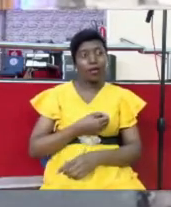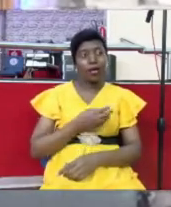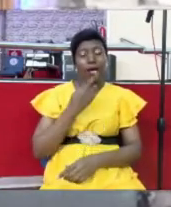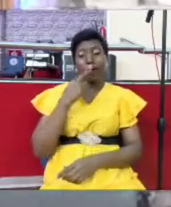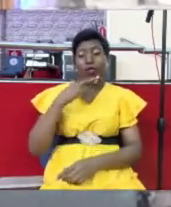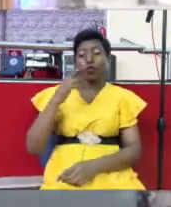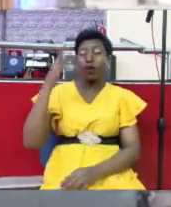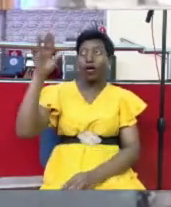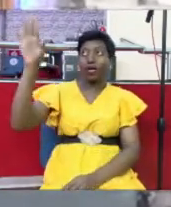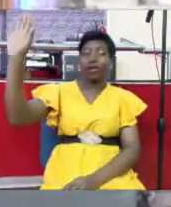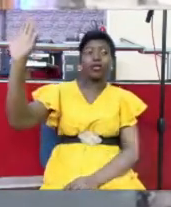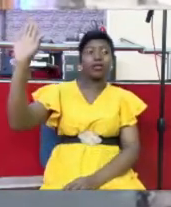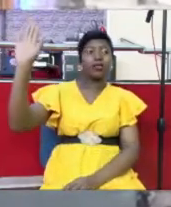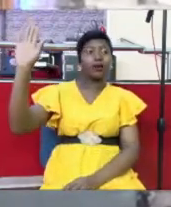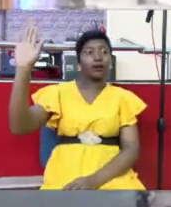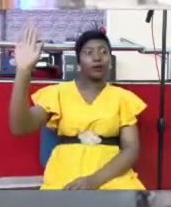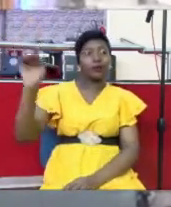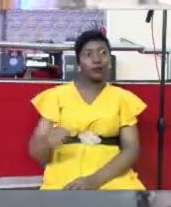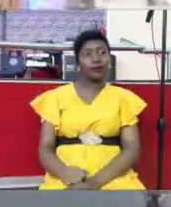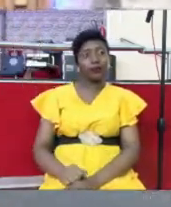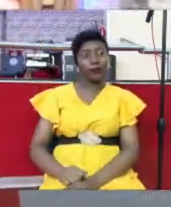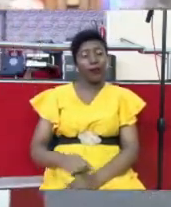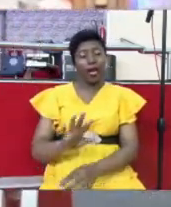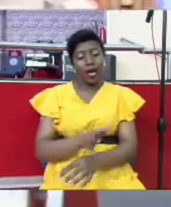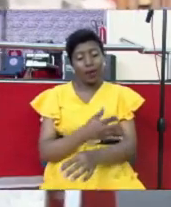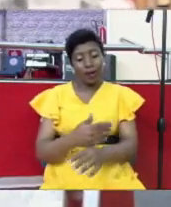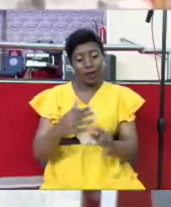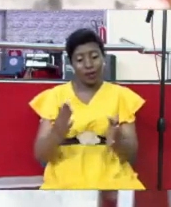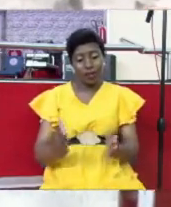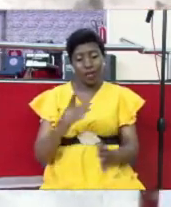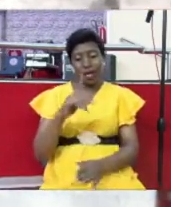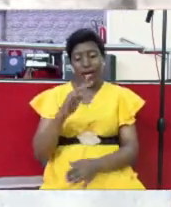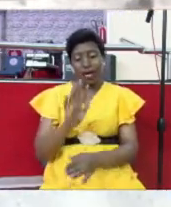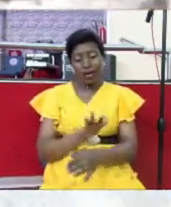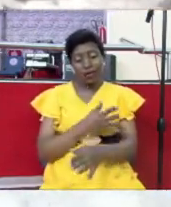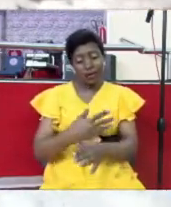yetu ni yako. A singer sang and said, I